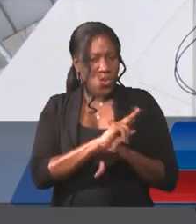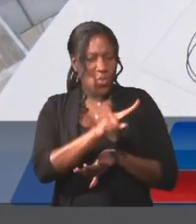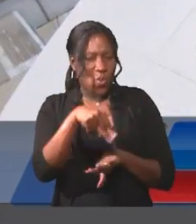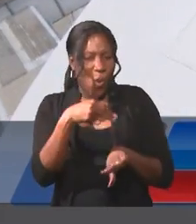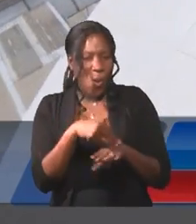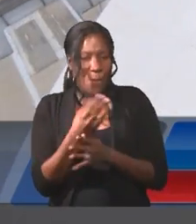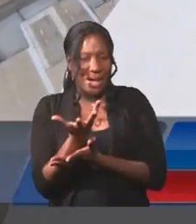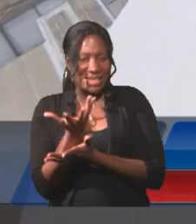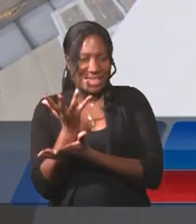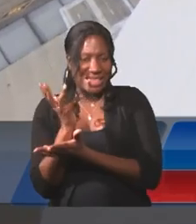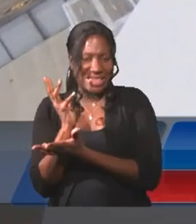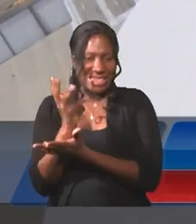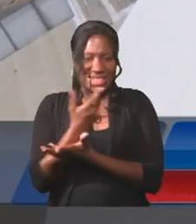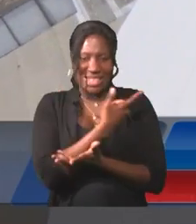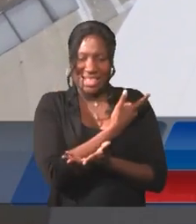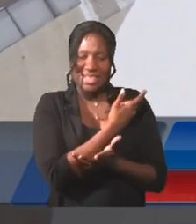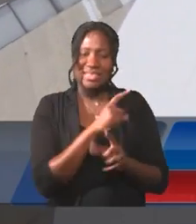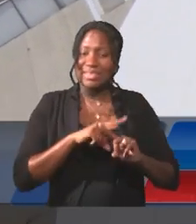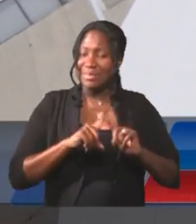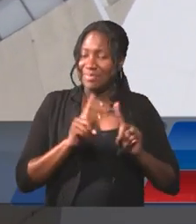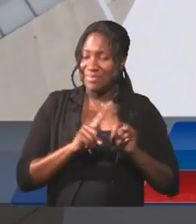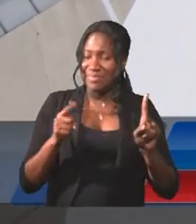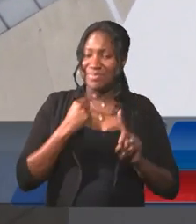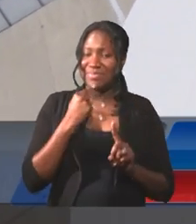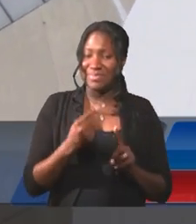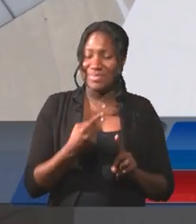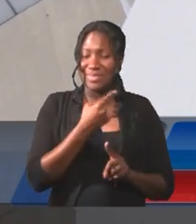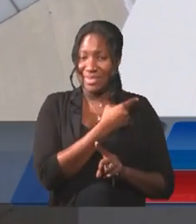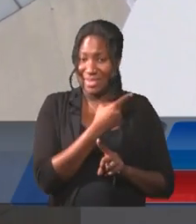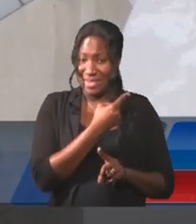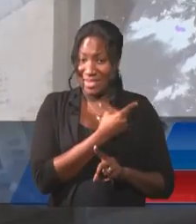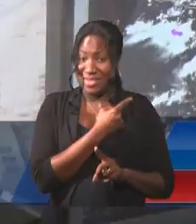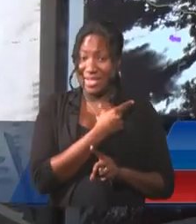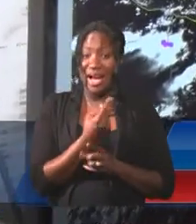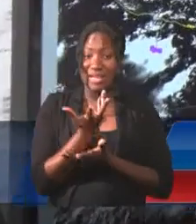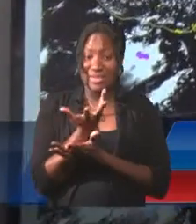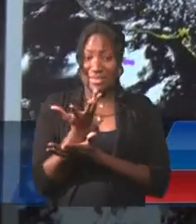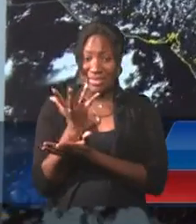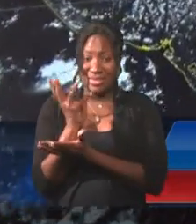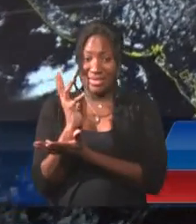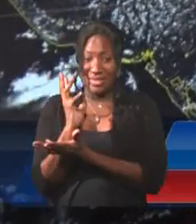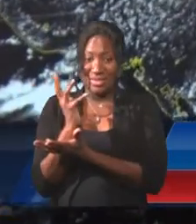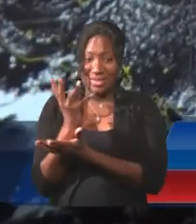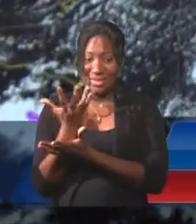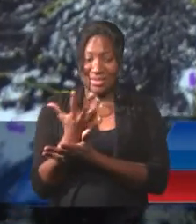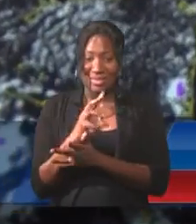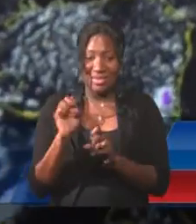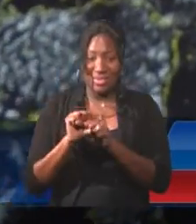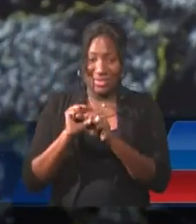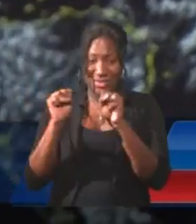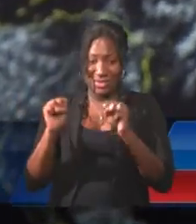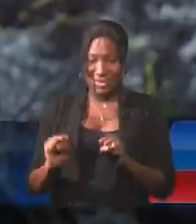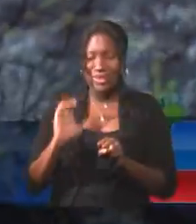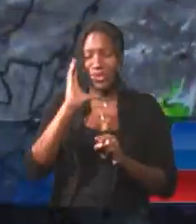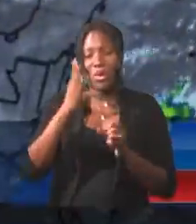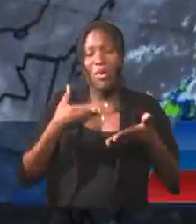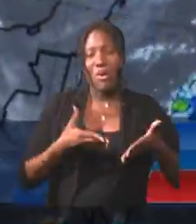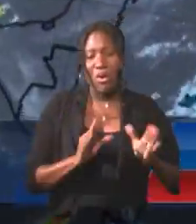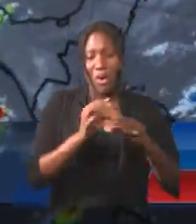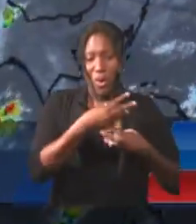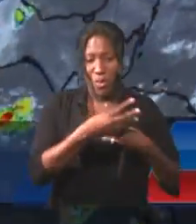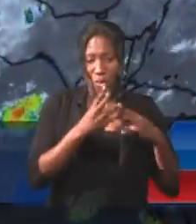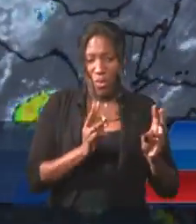Director of the Trinidad and Tobago Met Service, Shakiru Beg, the GO-16 satellite receiving ground station will allow the TTMS to